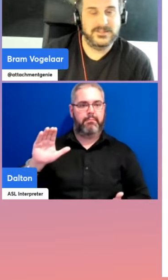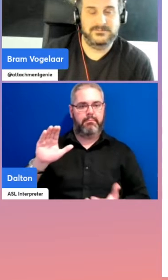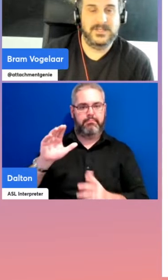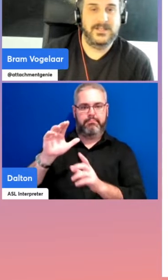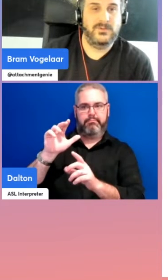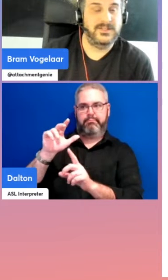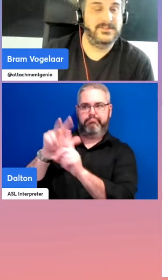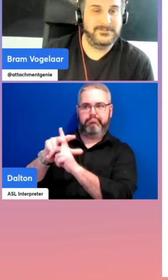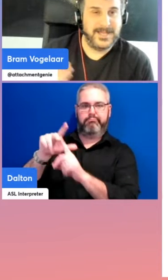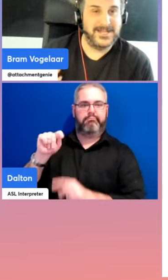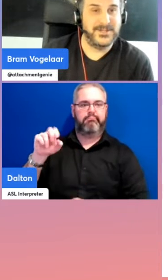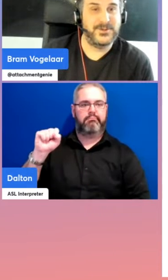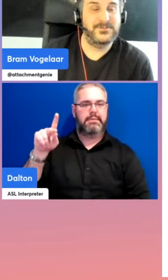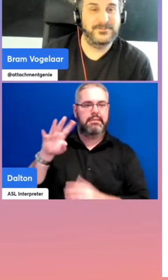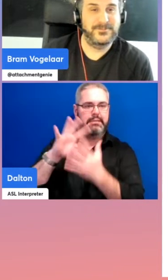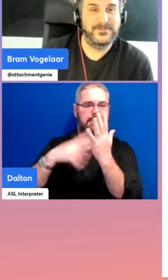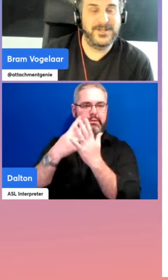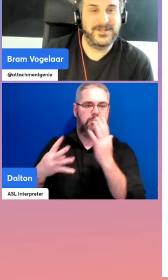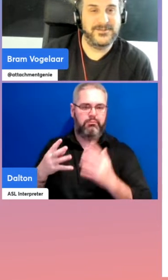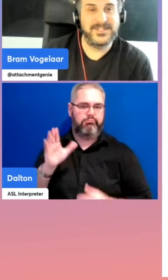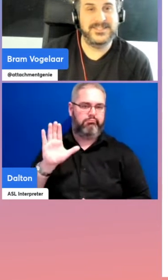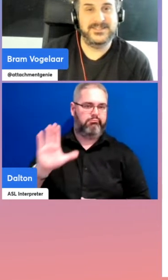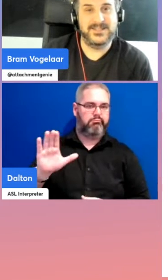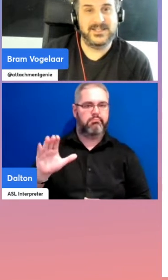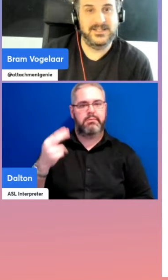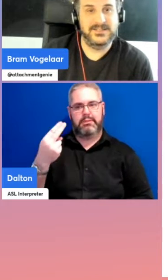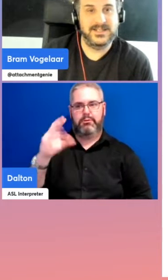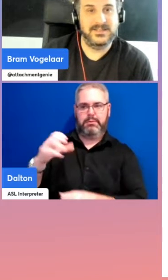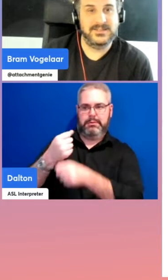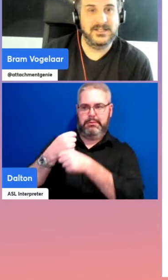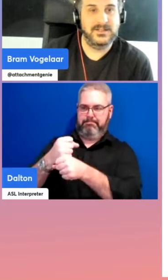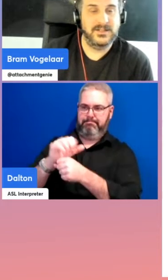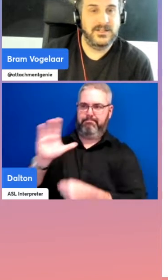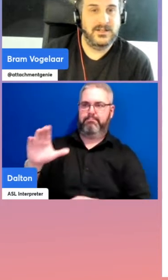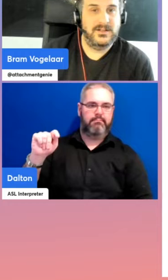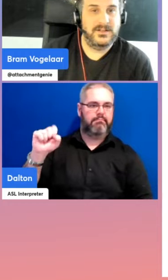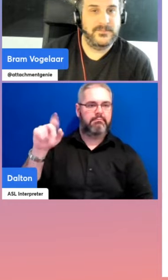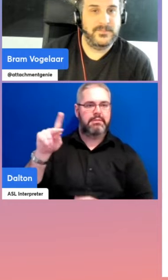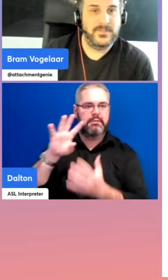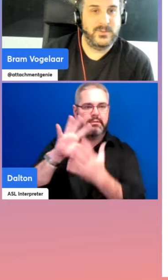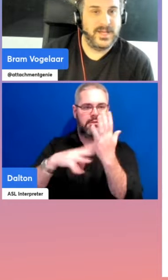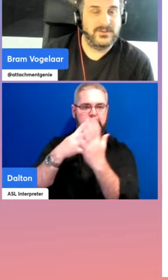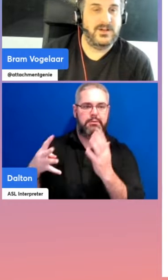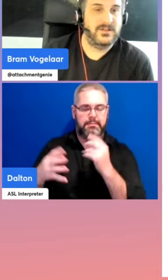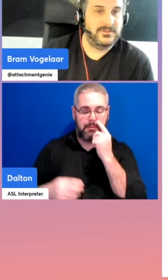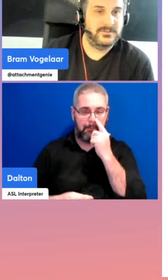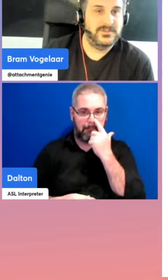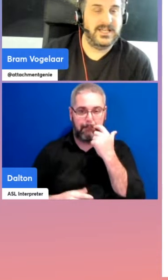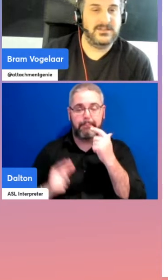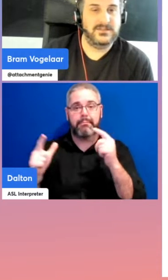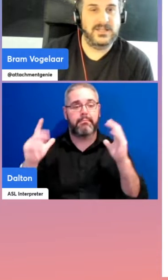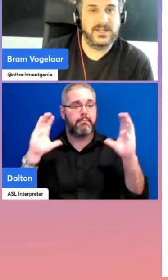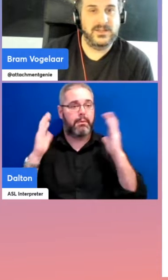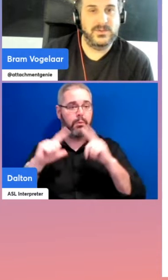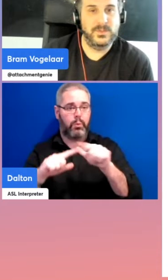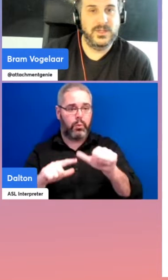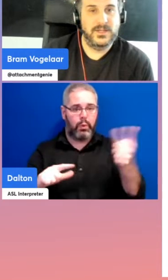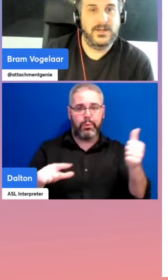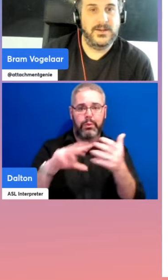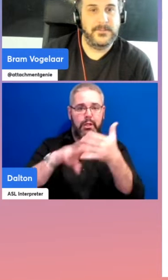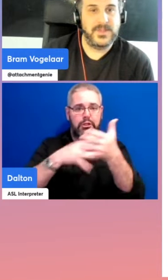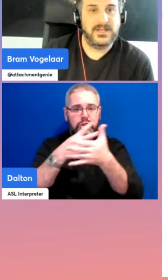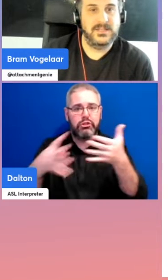scheduler. Well, the HashiCorp created task scheduler. Compared to other schedulers like